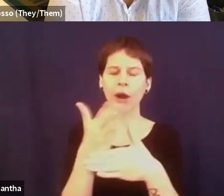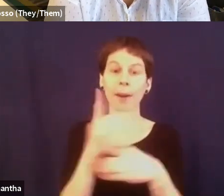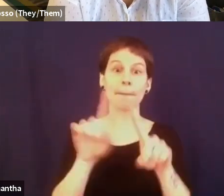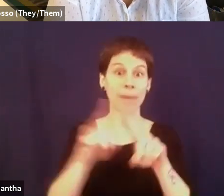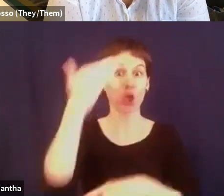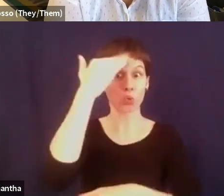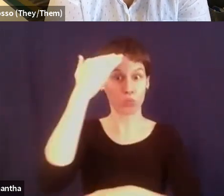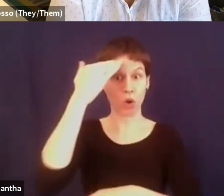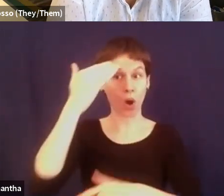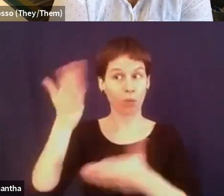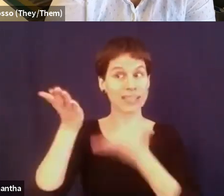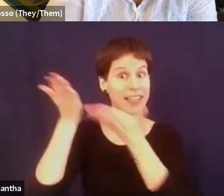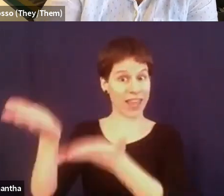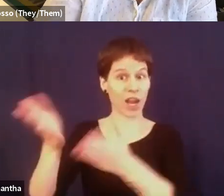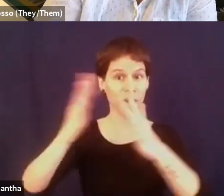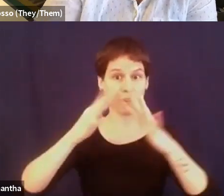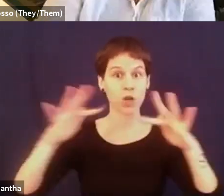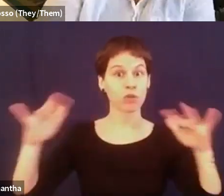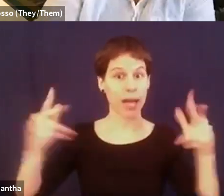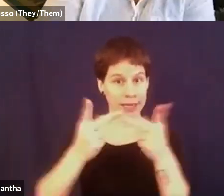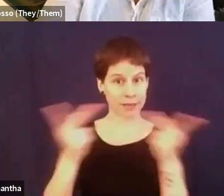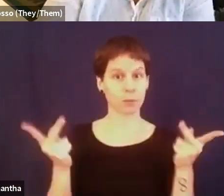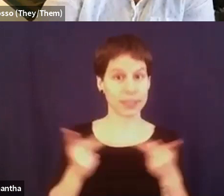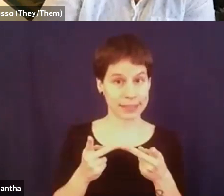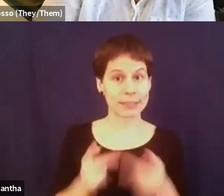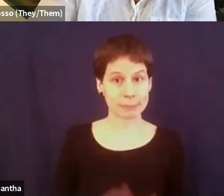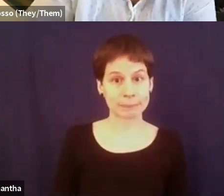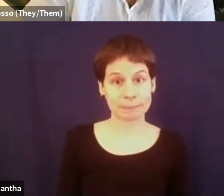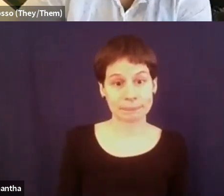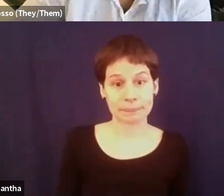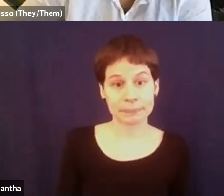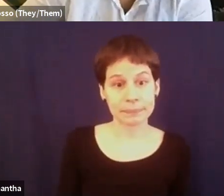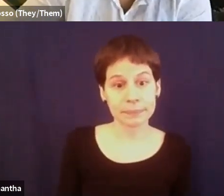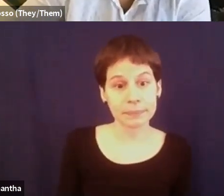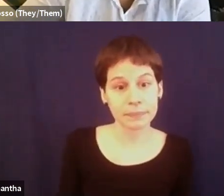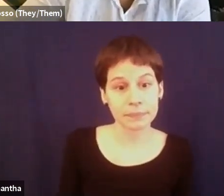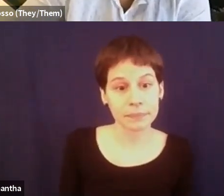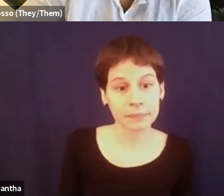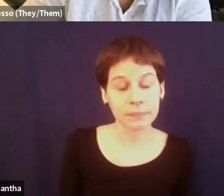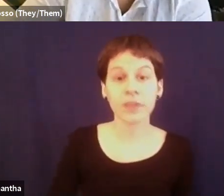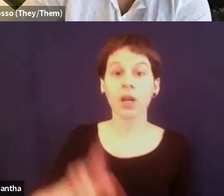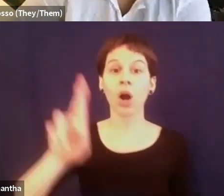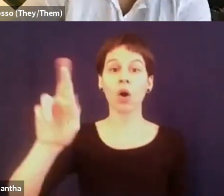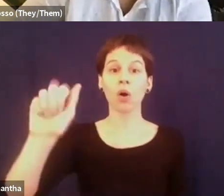there in a variety of places. Yeah. Oh, and I also have to